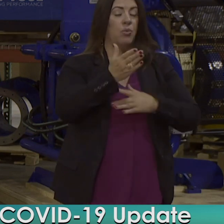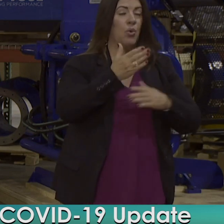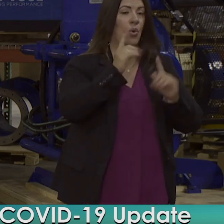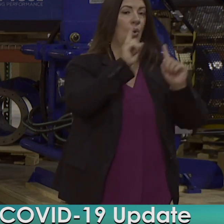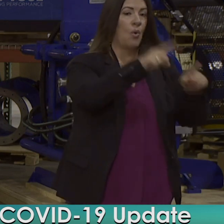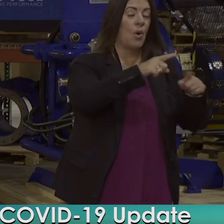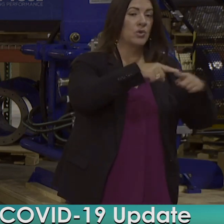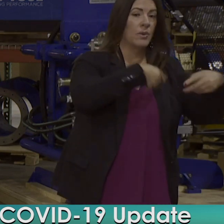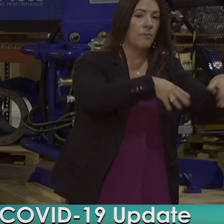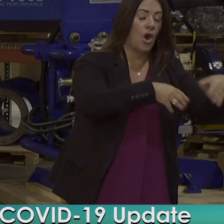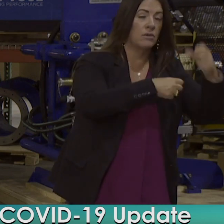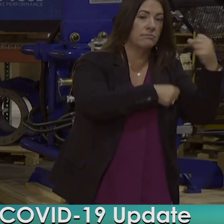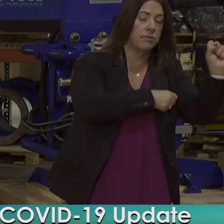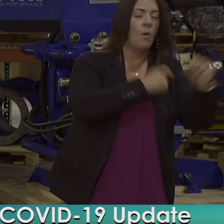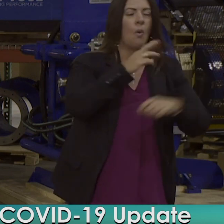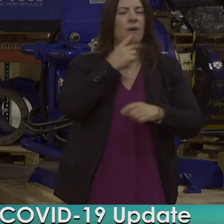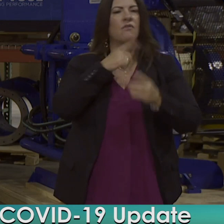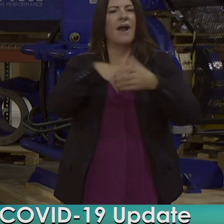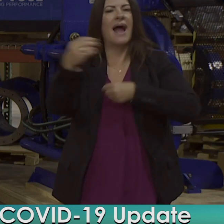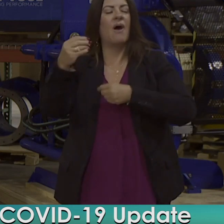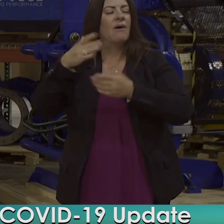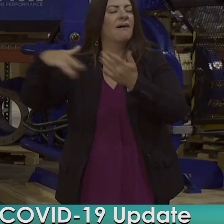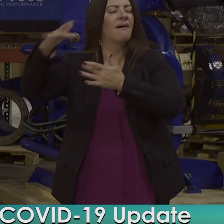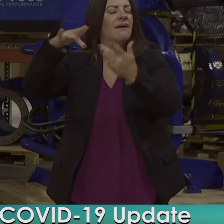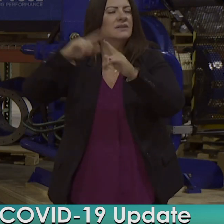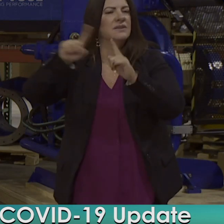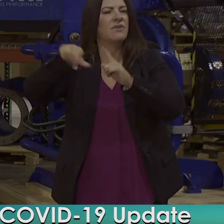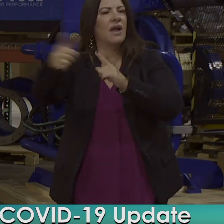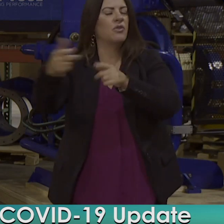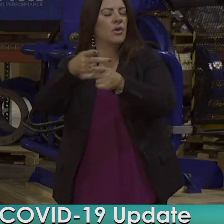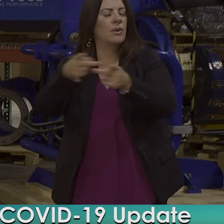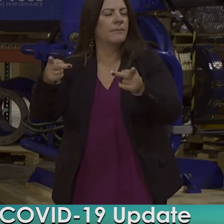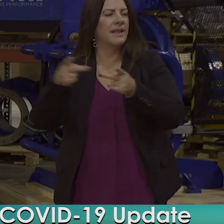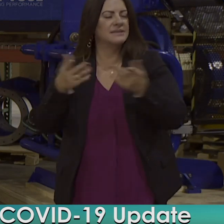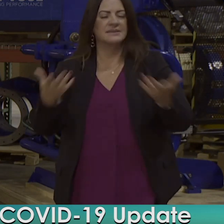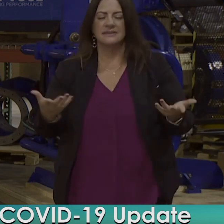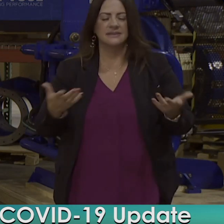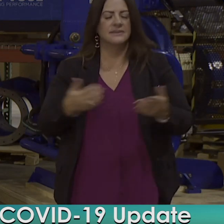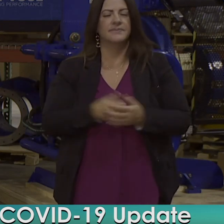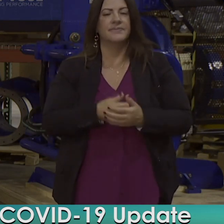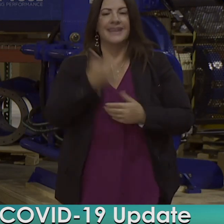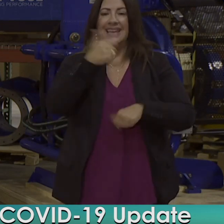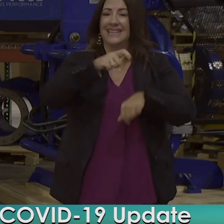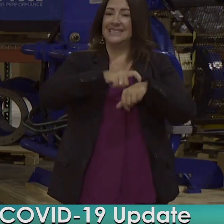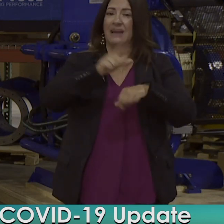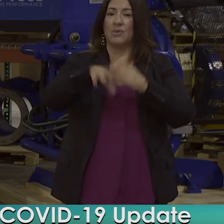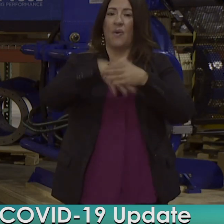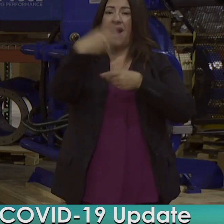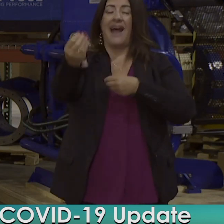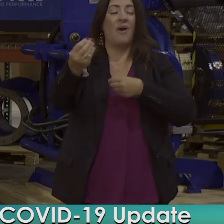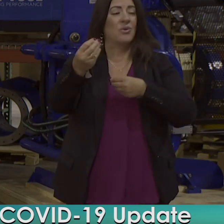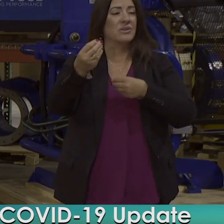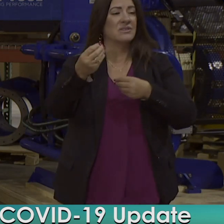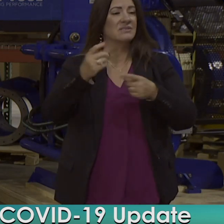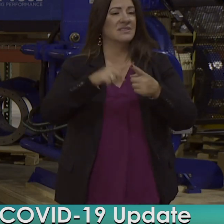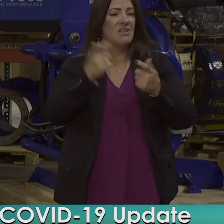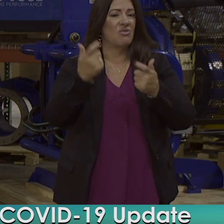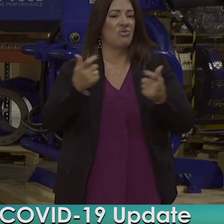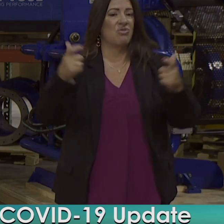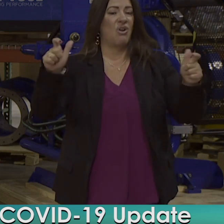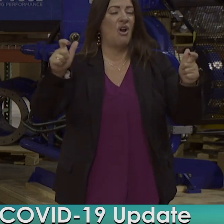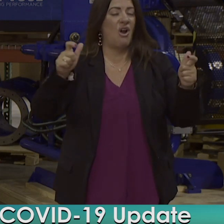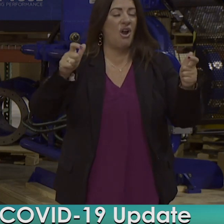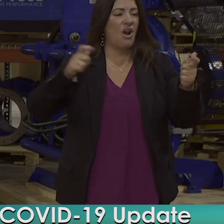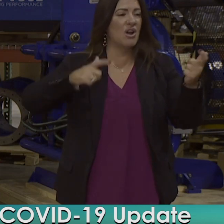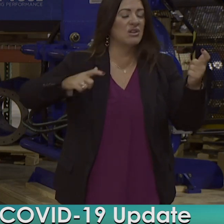positive, what is incredibly important is that we all pay attention and realize that anytime we are in public, particularly in large